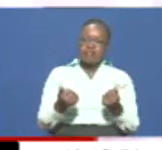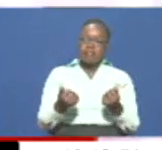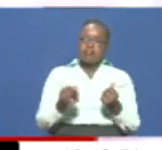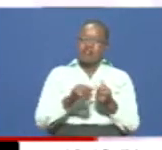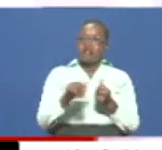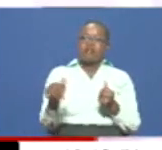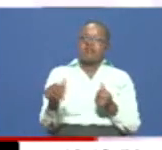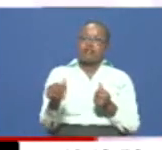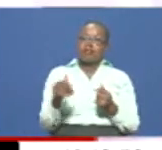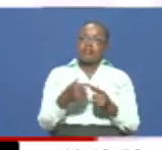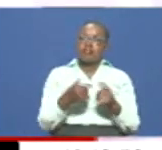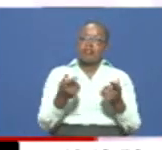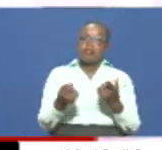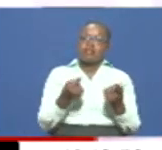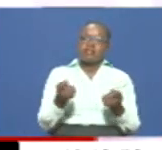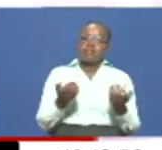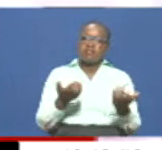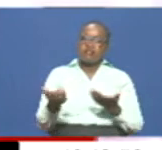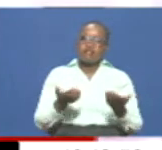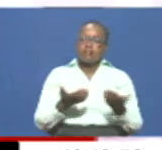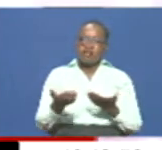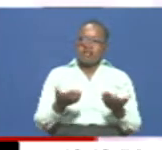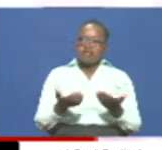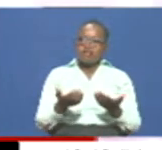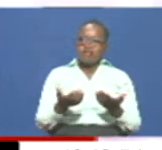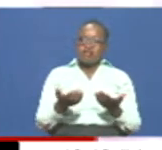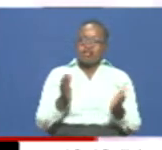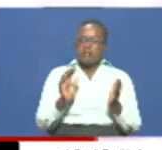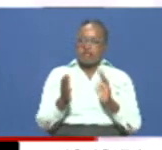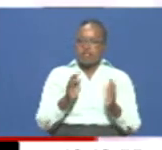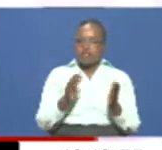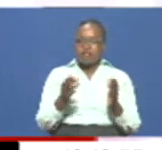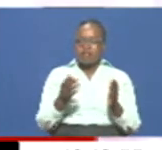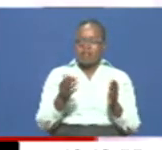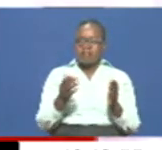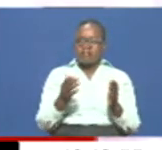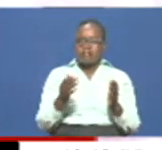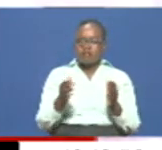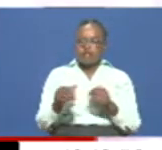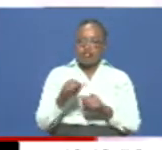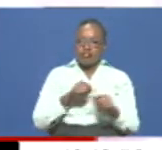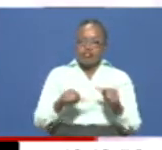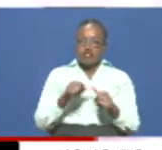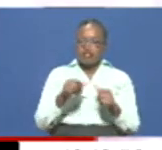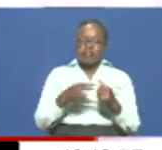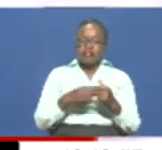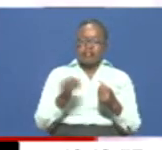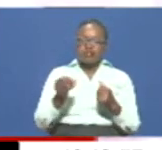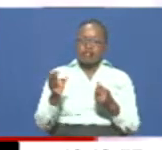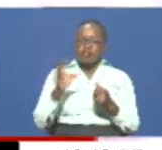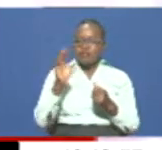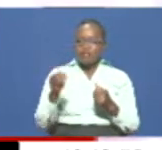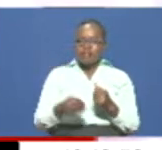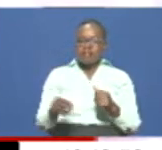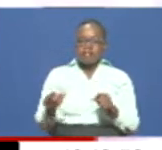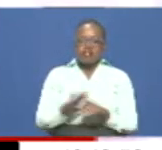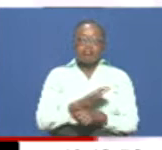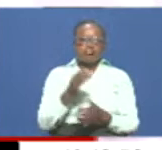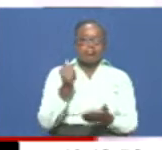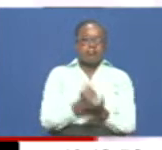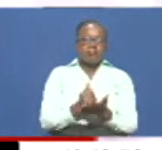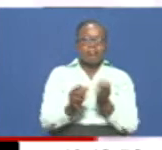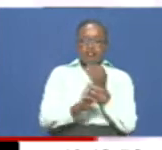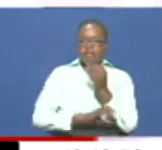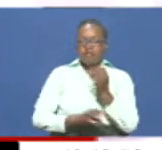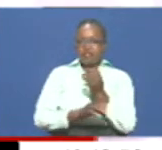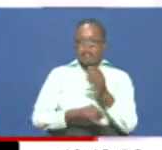from small businesses, which are estimated to at least give around 84% of total employment in the country. But